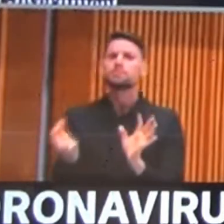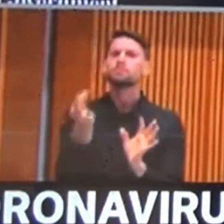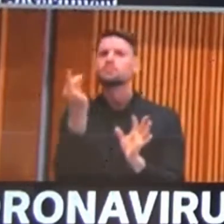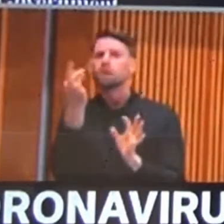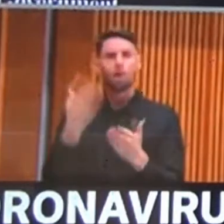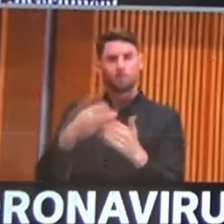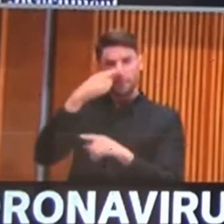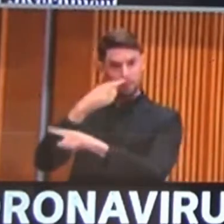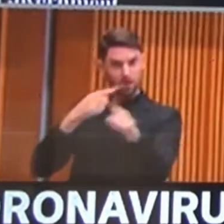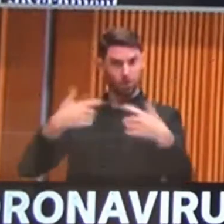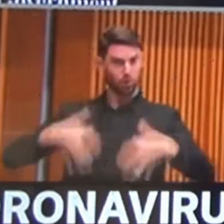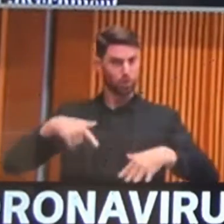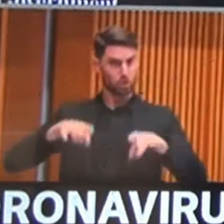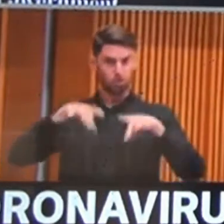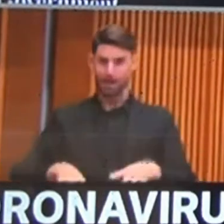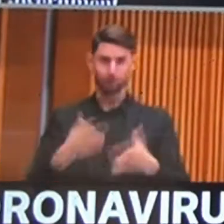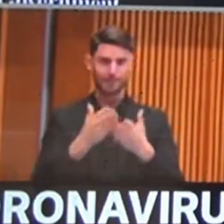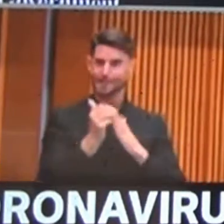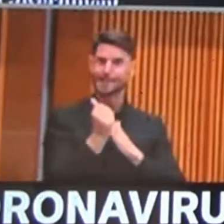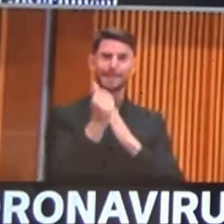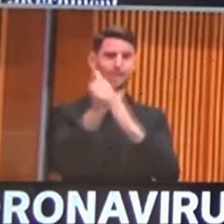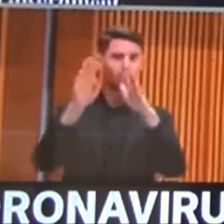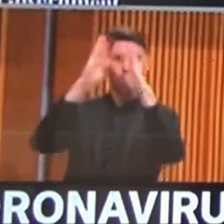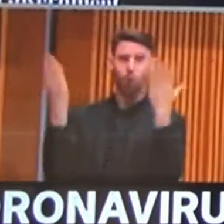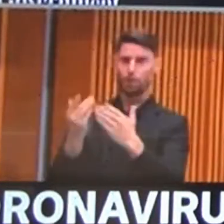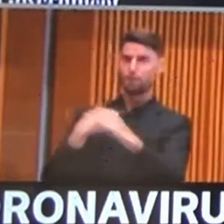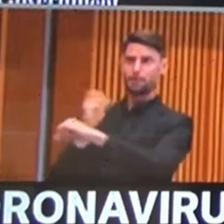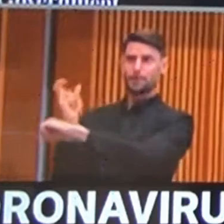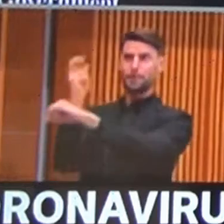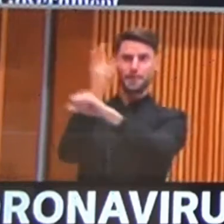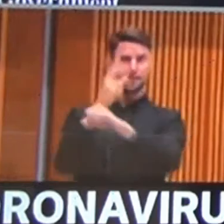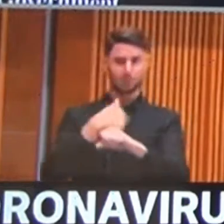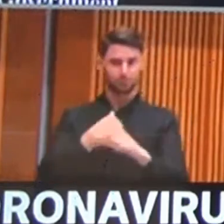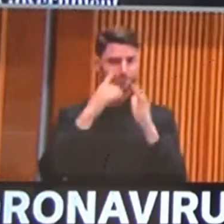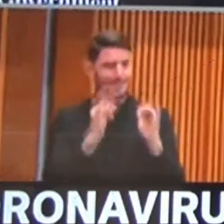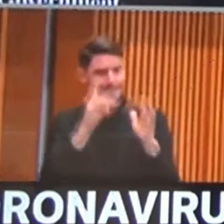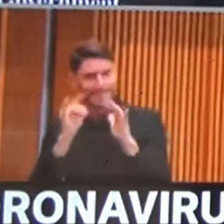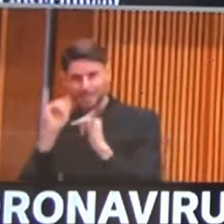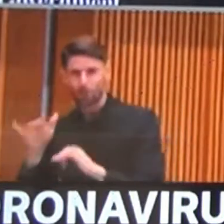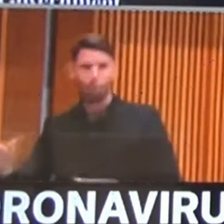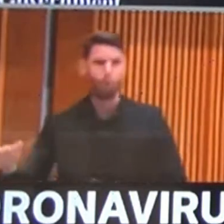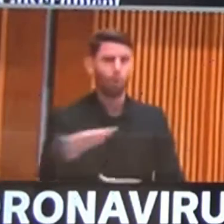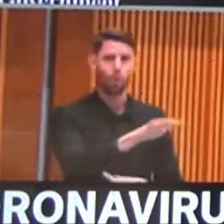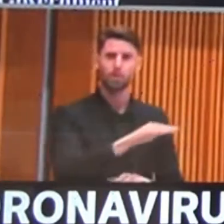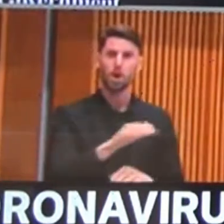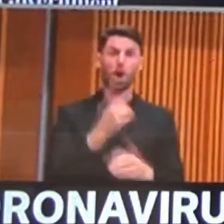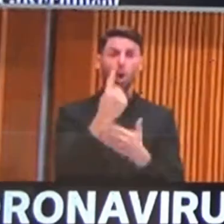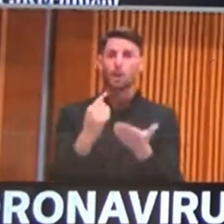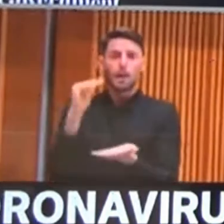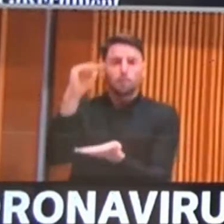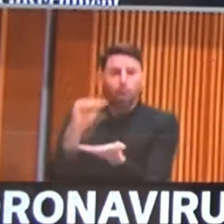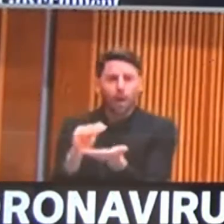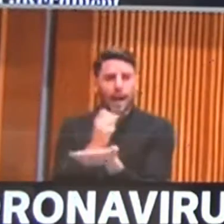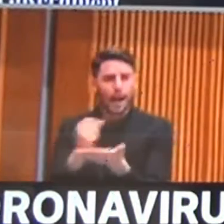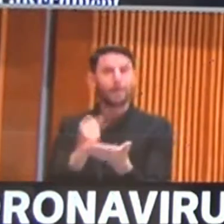We are at the global forefront on that side with a less than 2% positive rate. What that means is we're